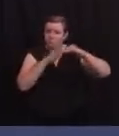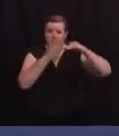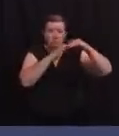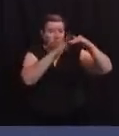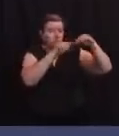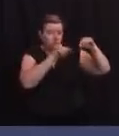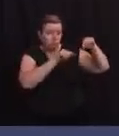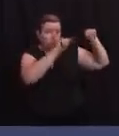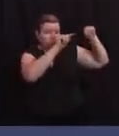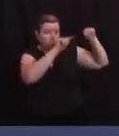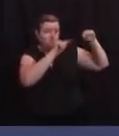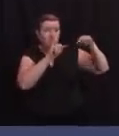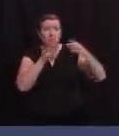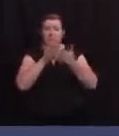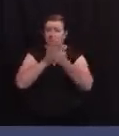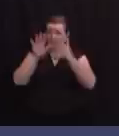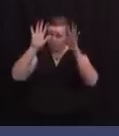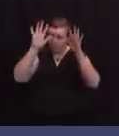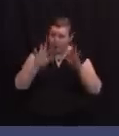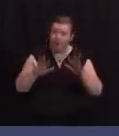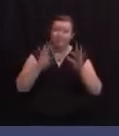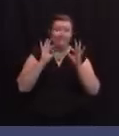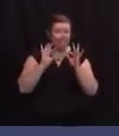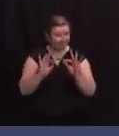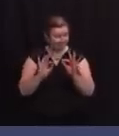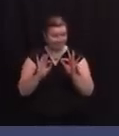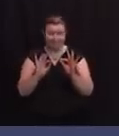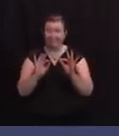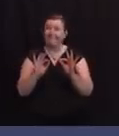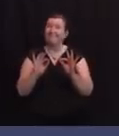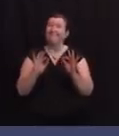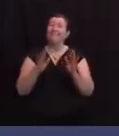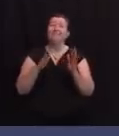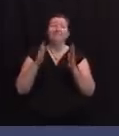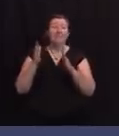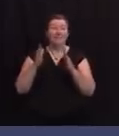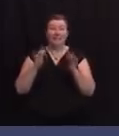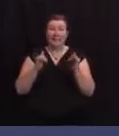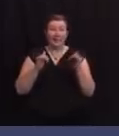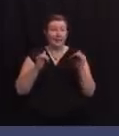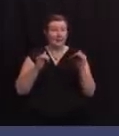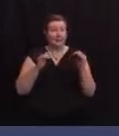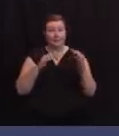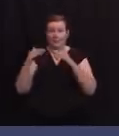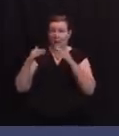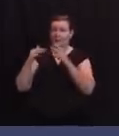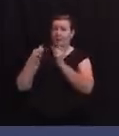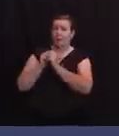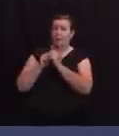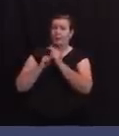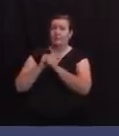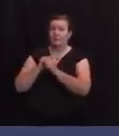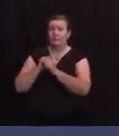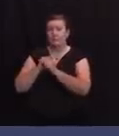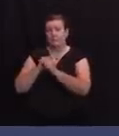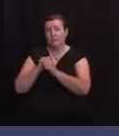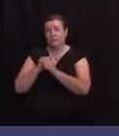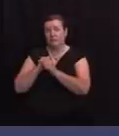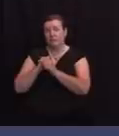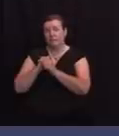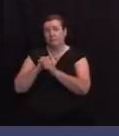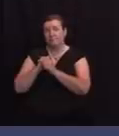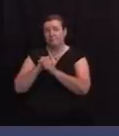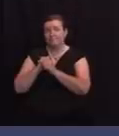Nicer weather, people going outside, that's all good. And of course, that's competing against the fact that there probably is a